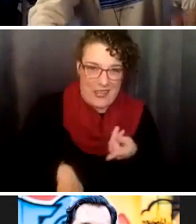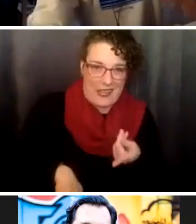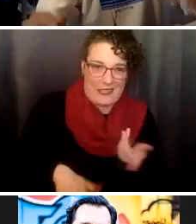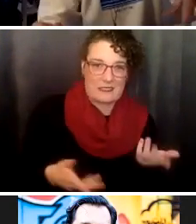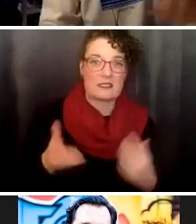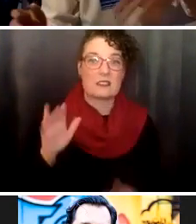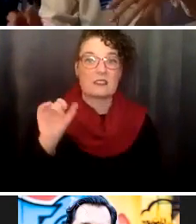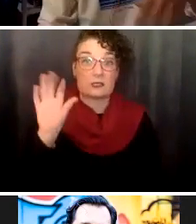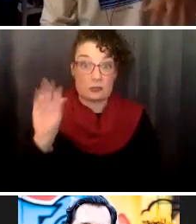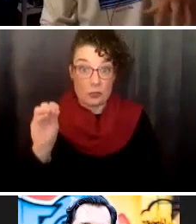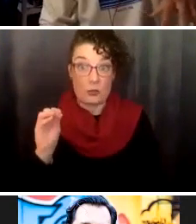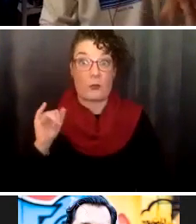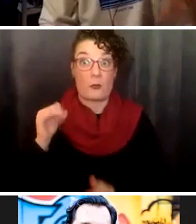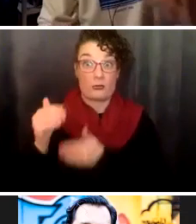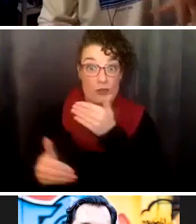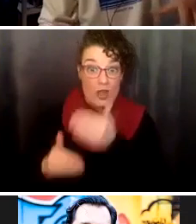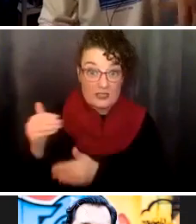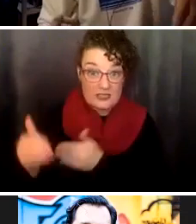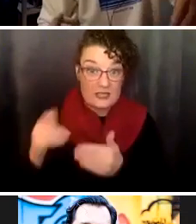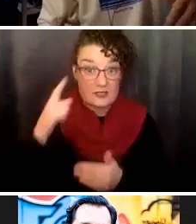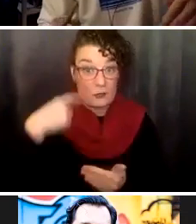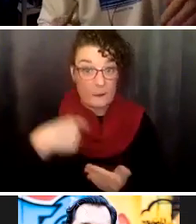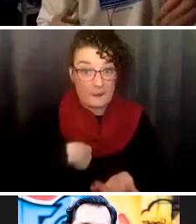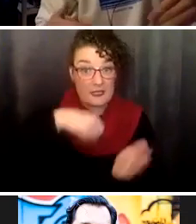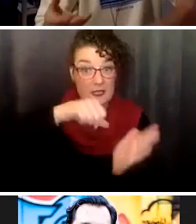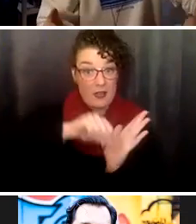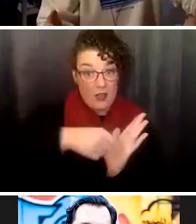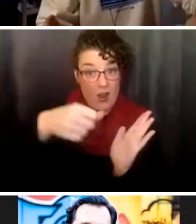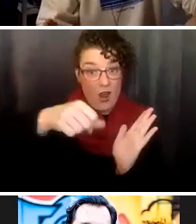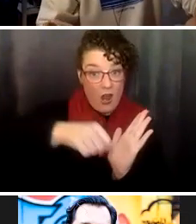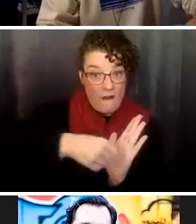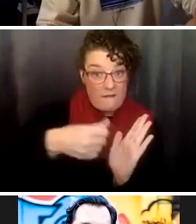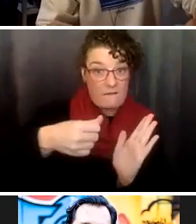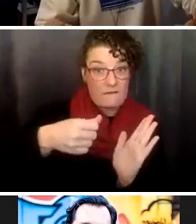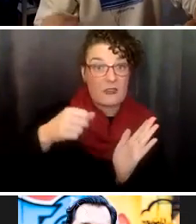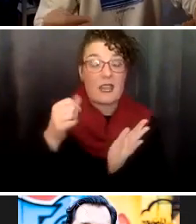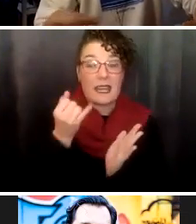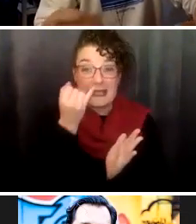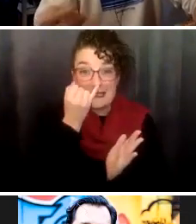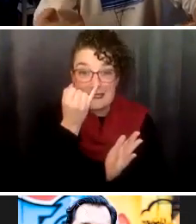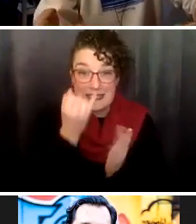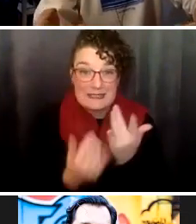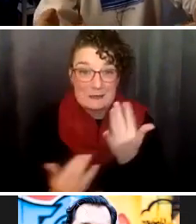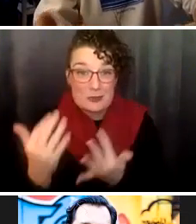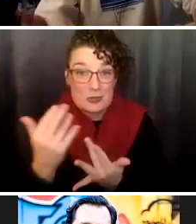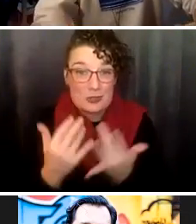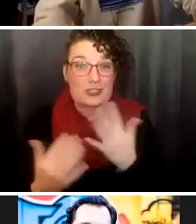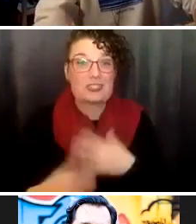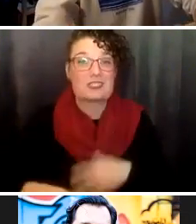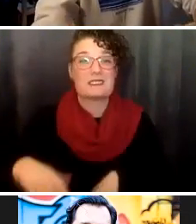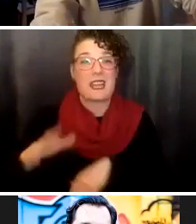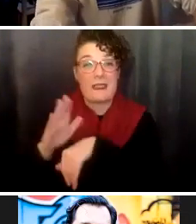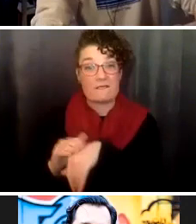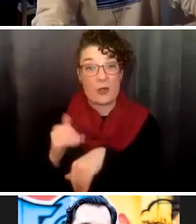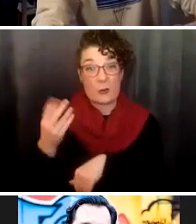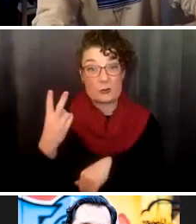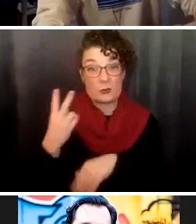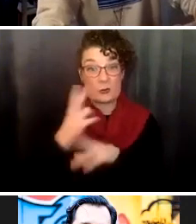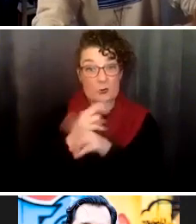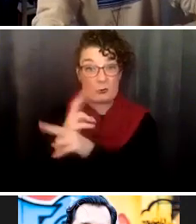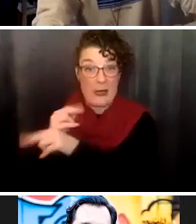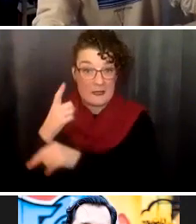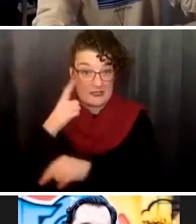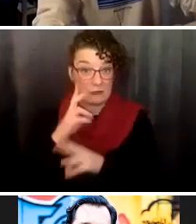the process of me carving, the incense burning, invoking the two rabbits for the rabbit